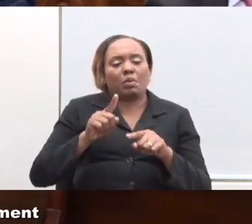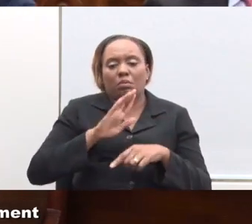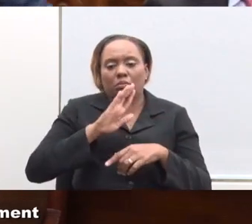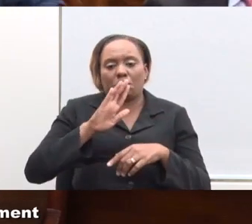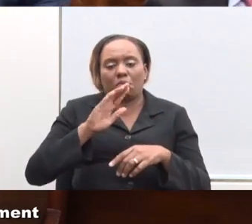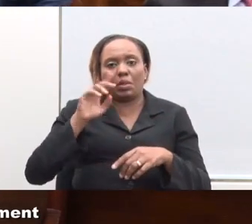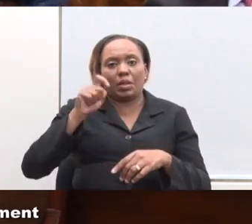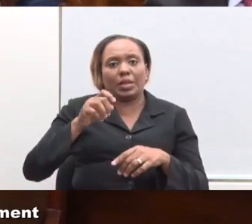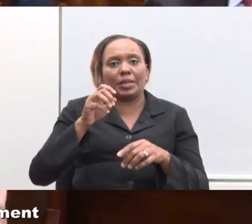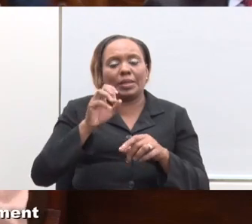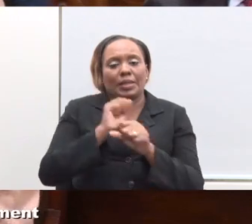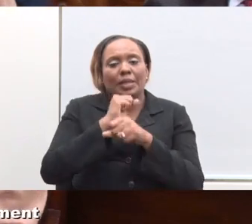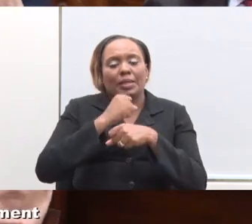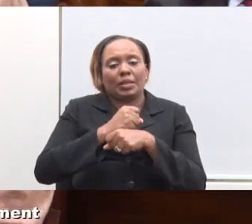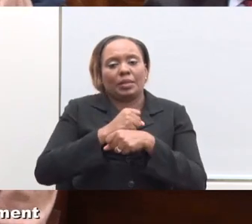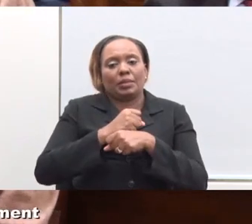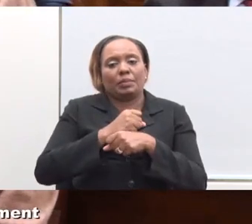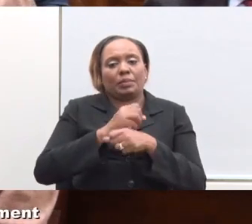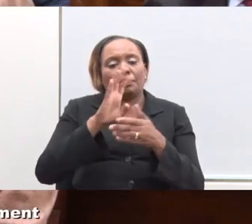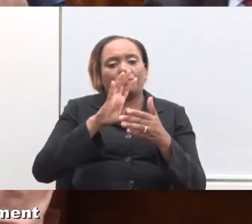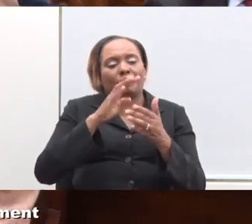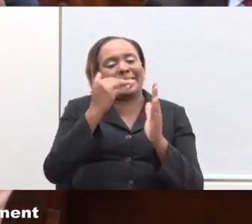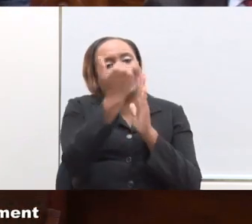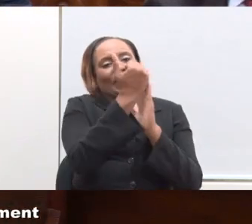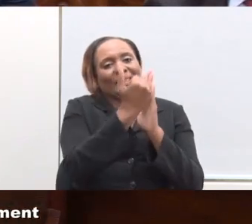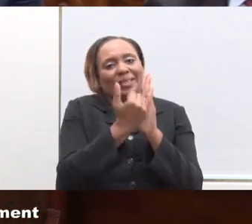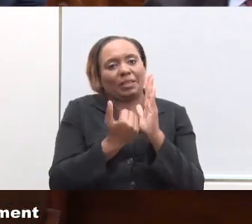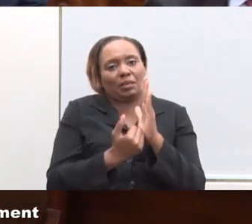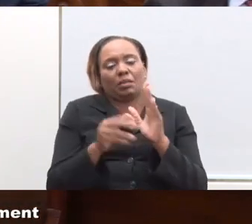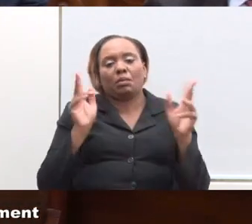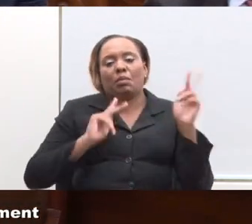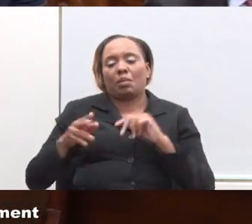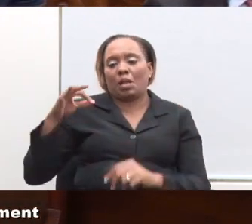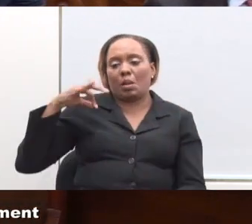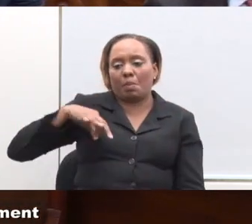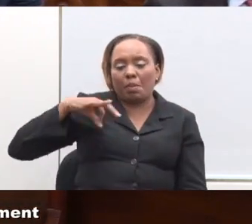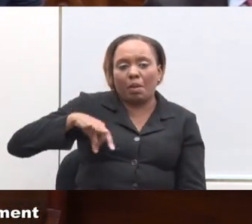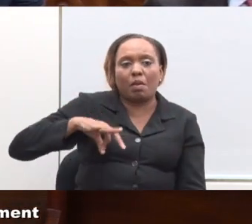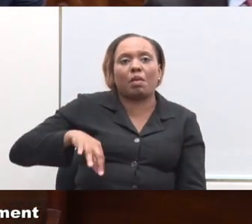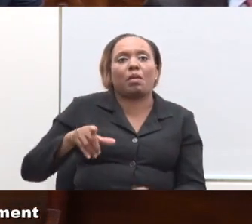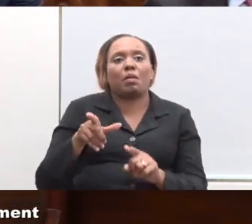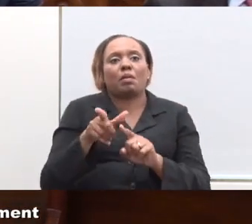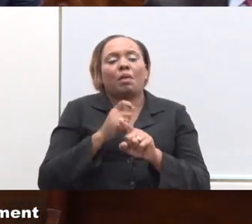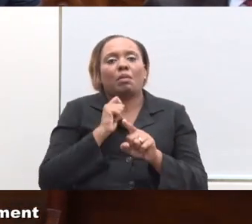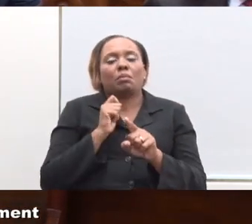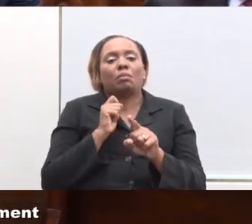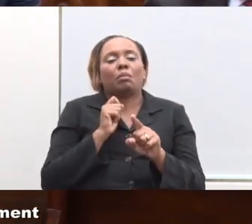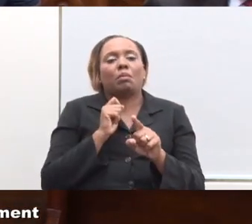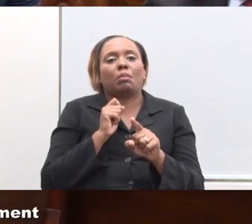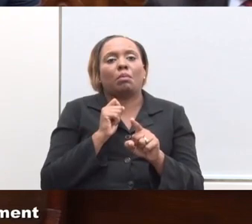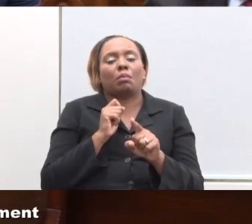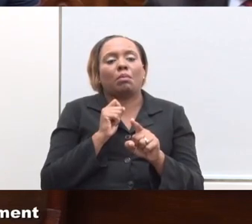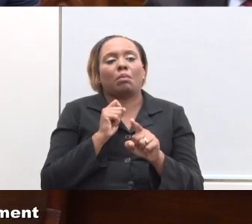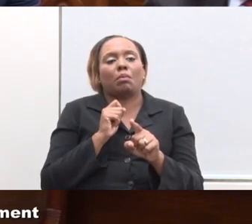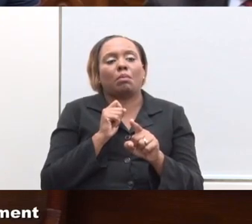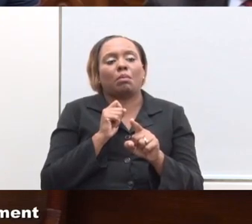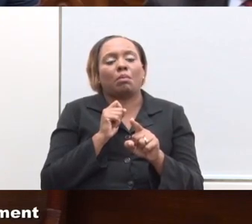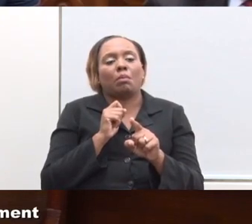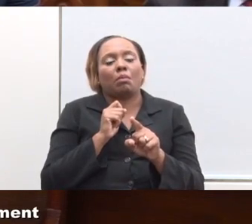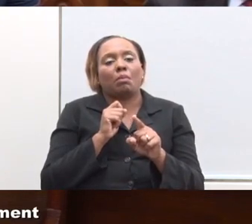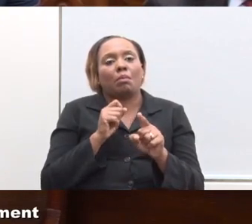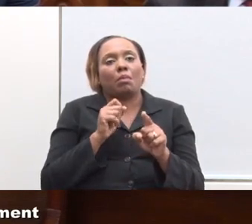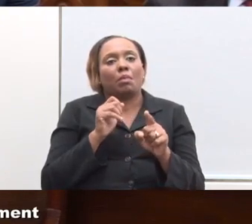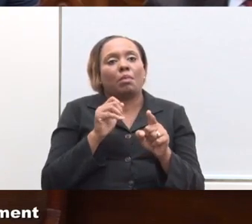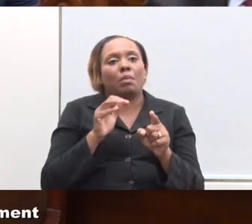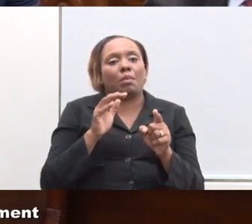works projects that we announced here, and those who benefit from the contracts. A document will be laid in the House